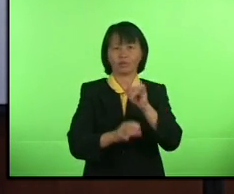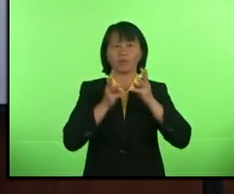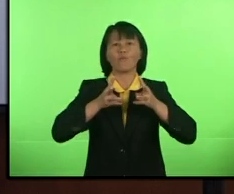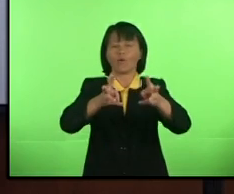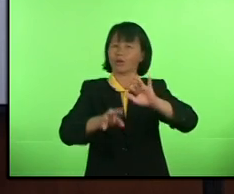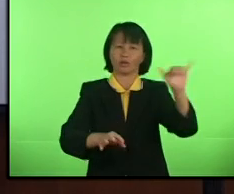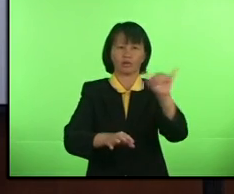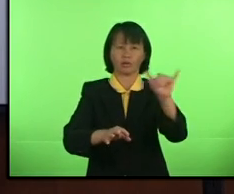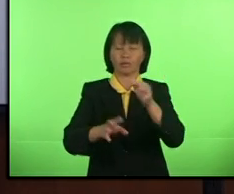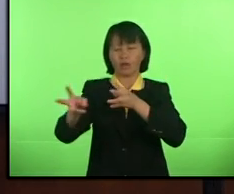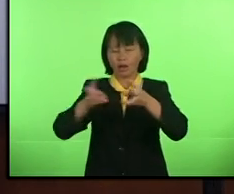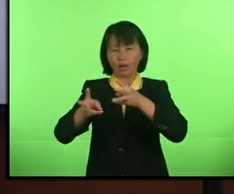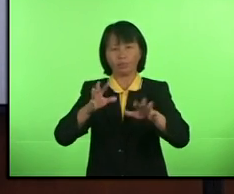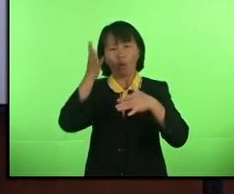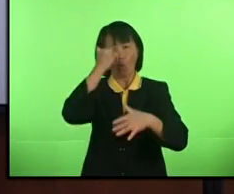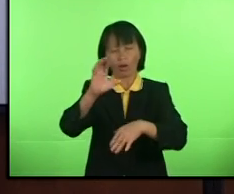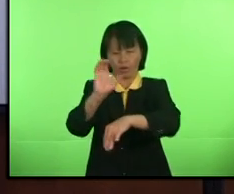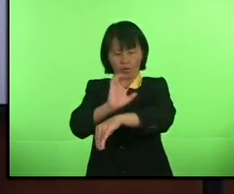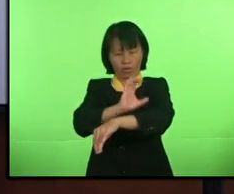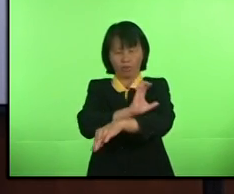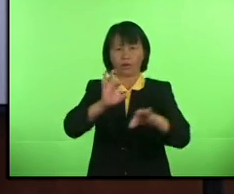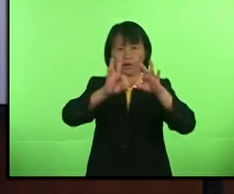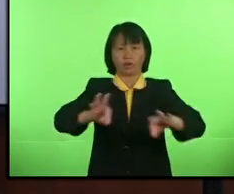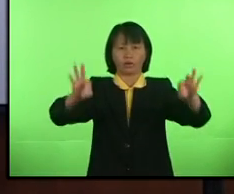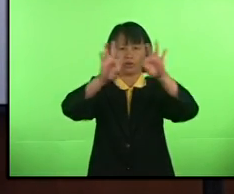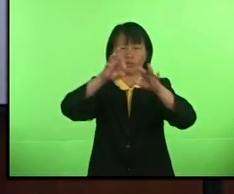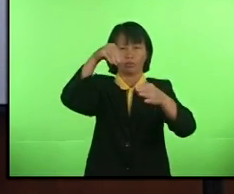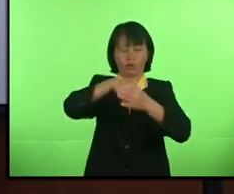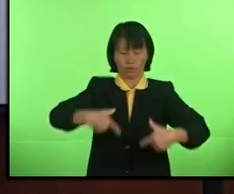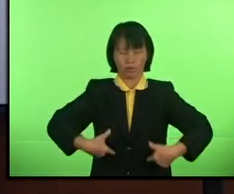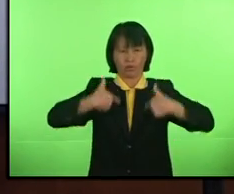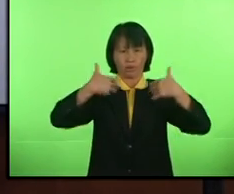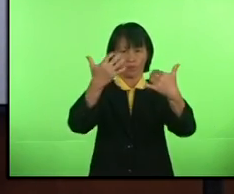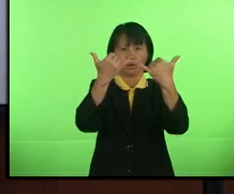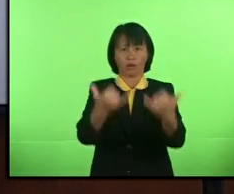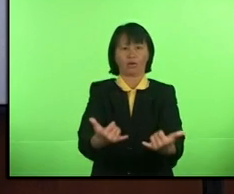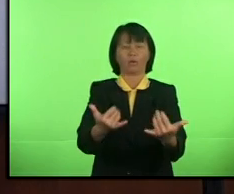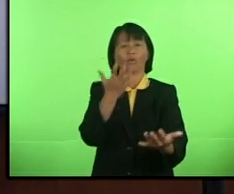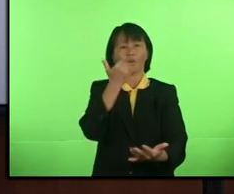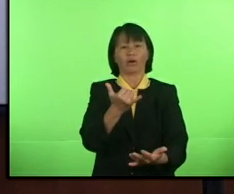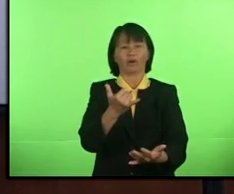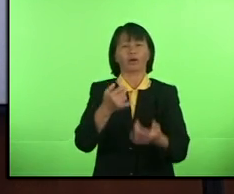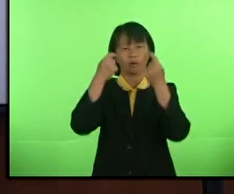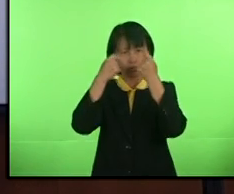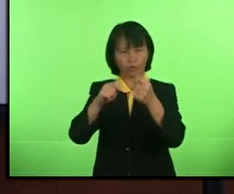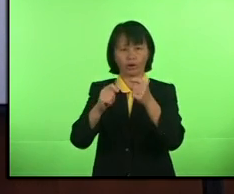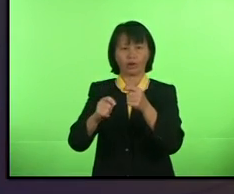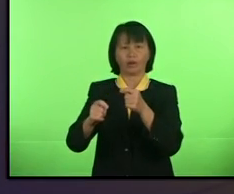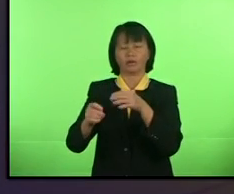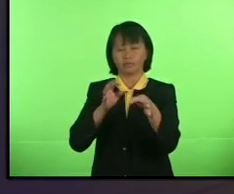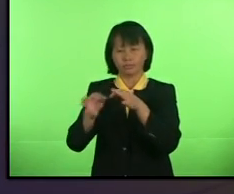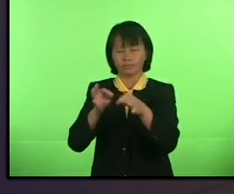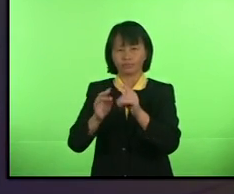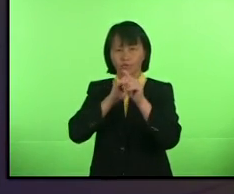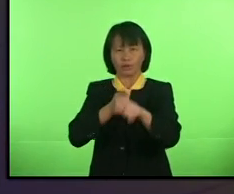Okay, explain why computers are important in our daily lives. So you can try to answer all